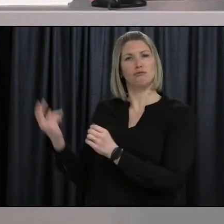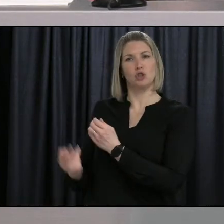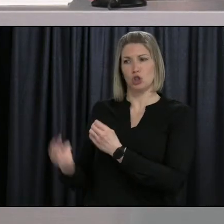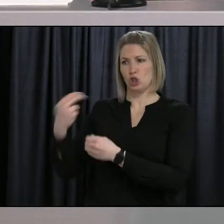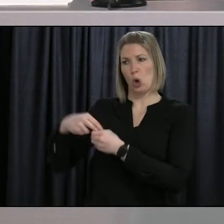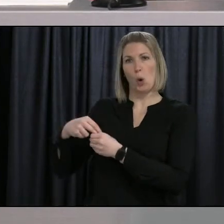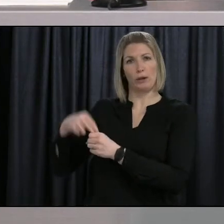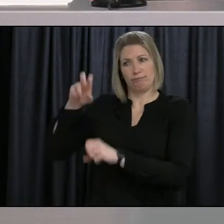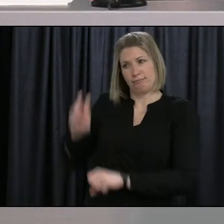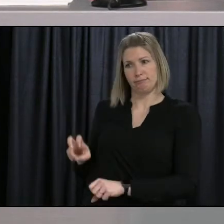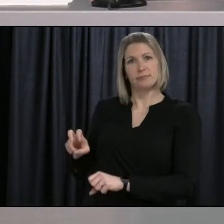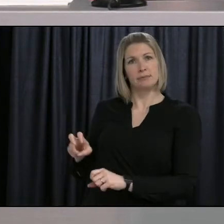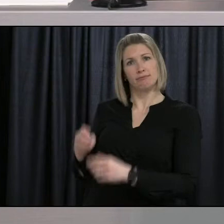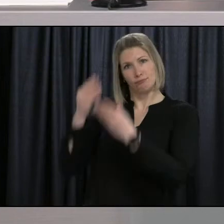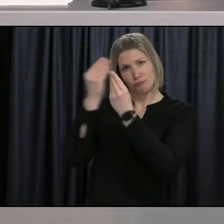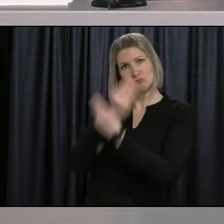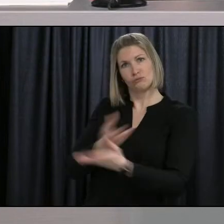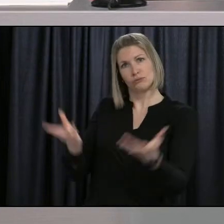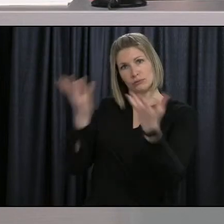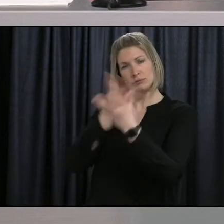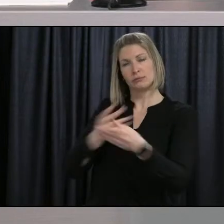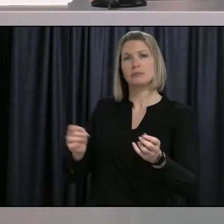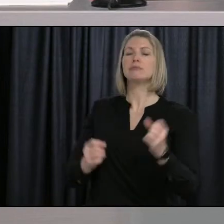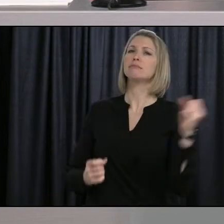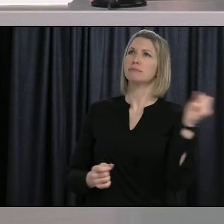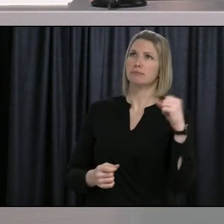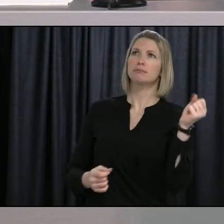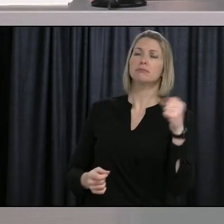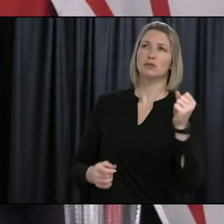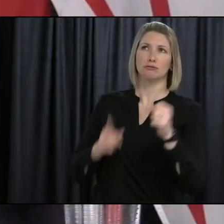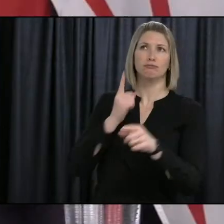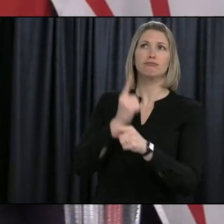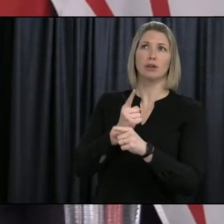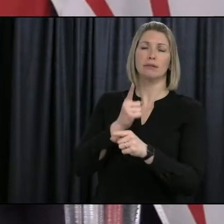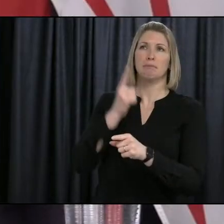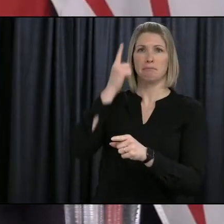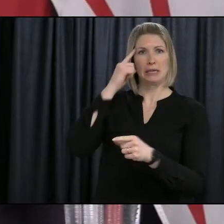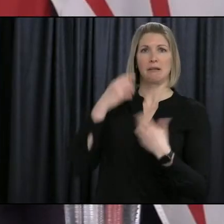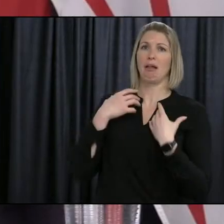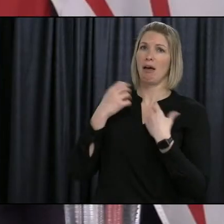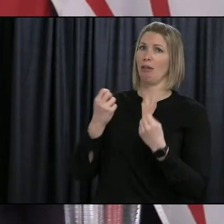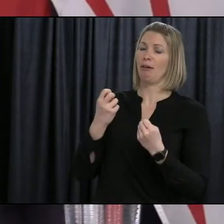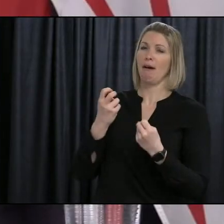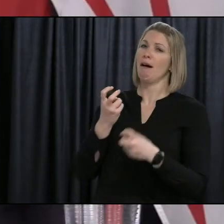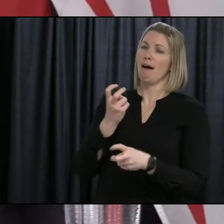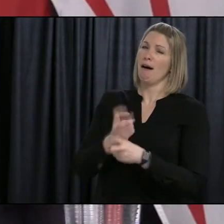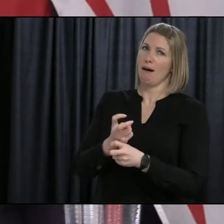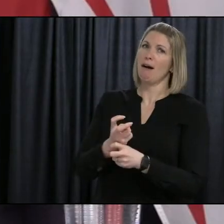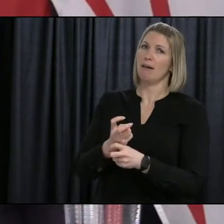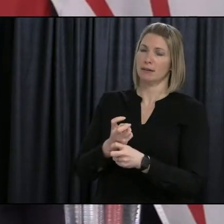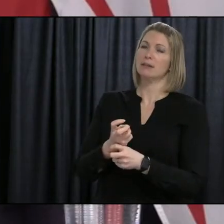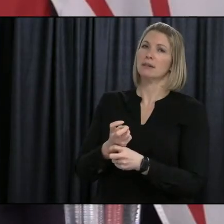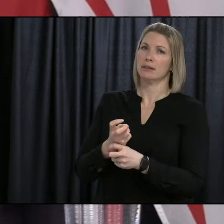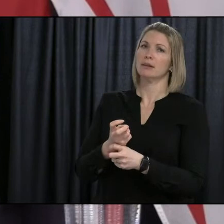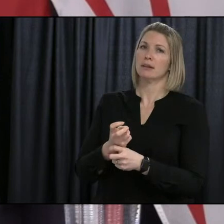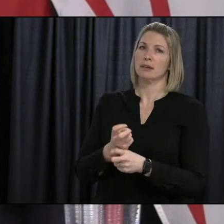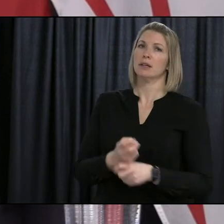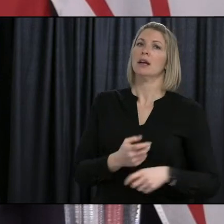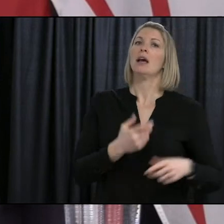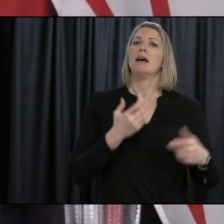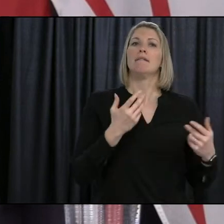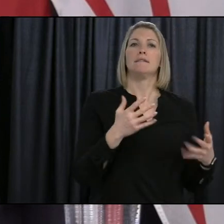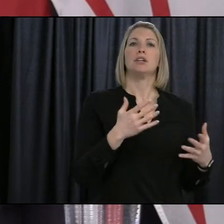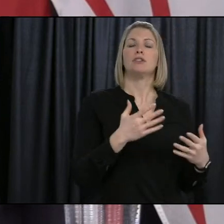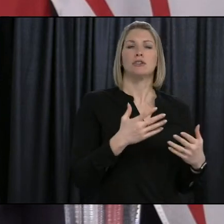Certainly, we all appreciate the toll that this is taking on people's mental health. You're absolutely right. And we have put together